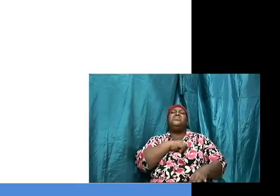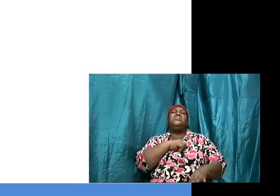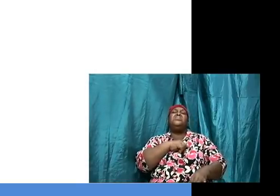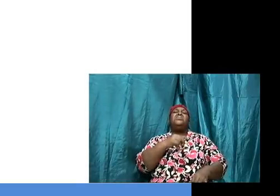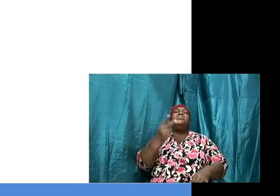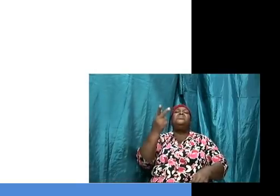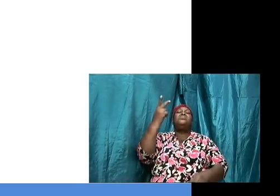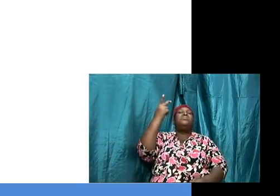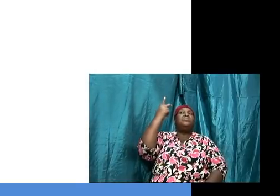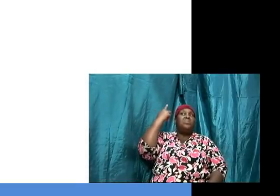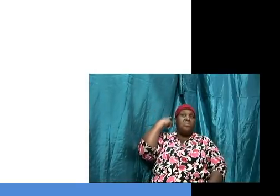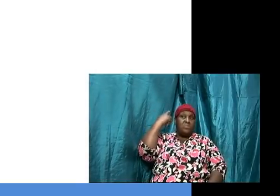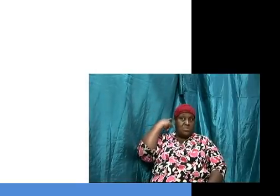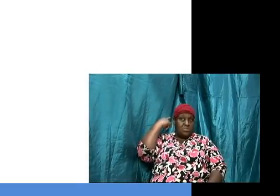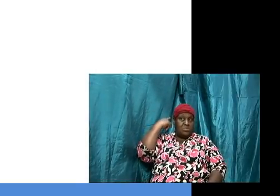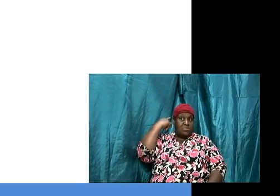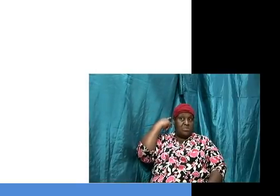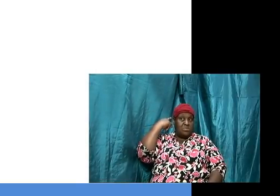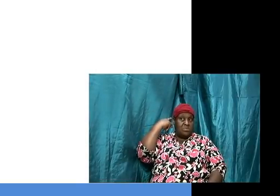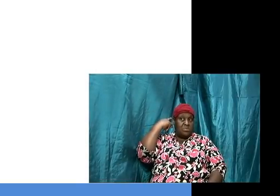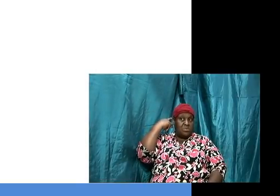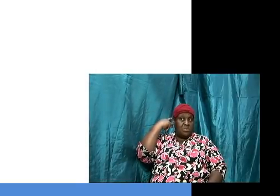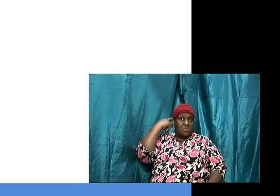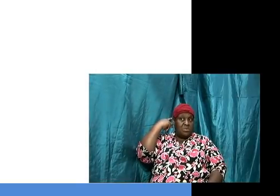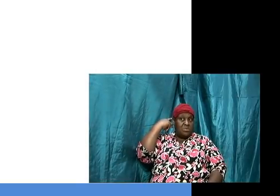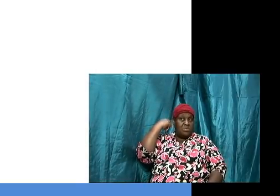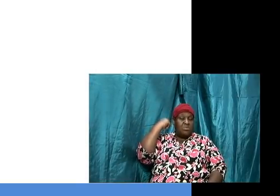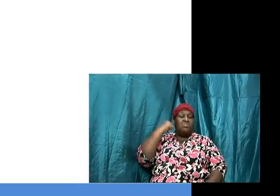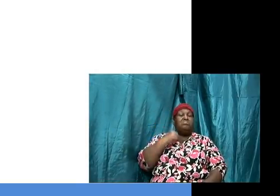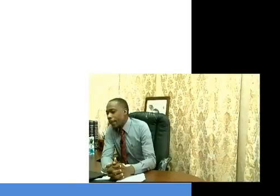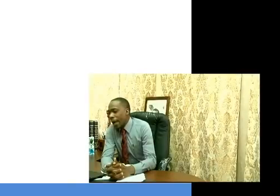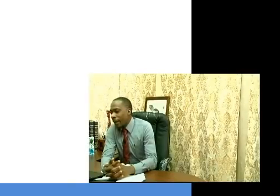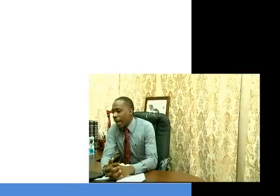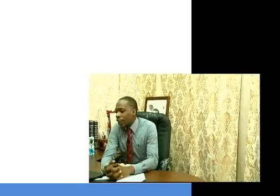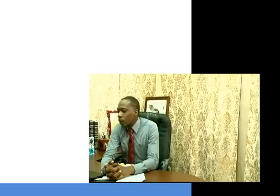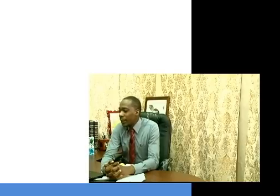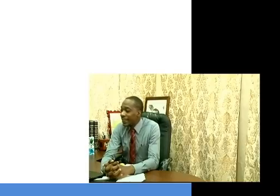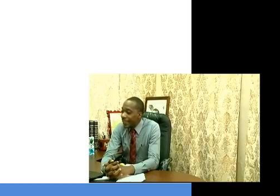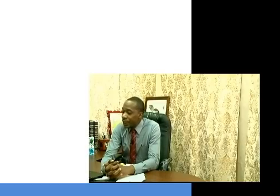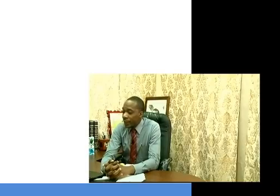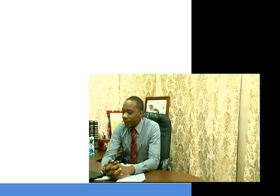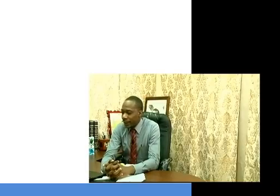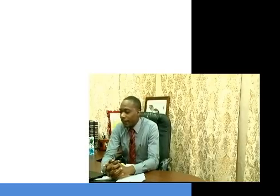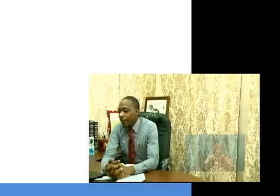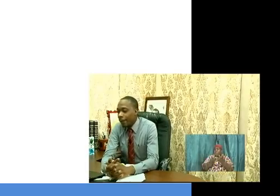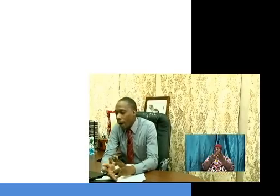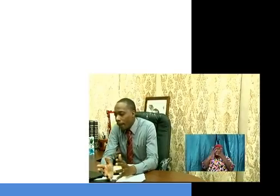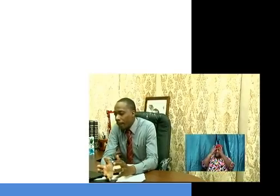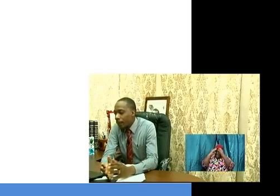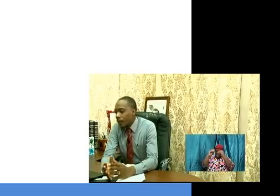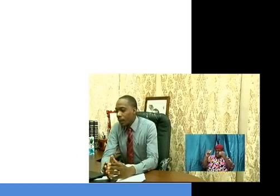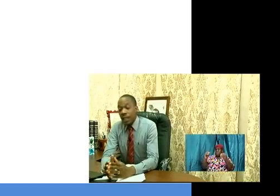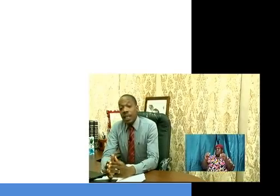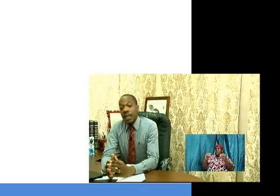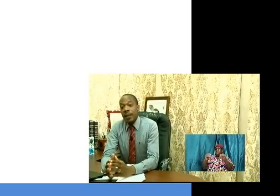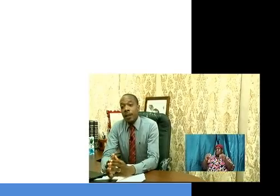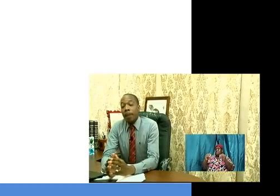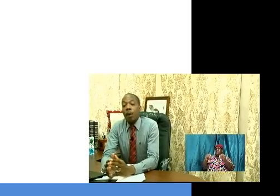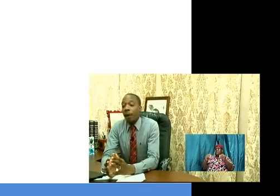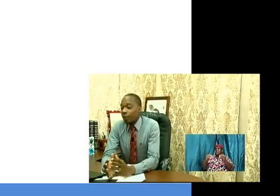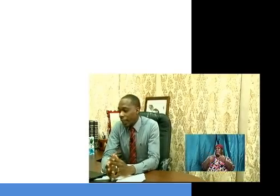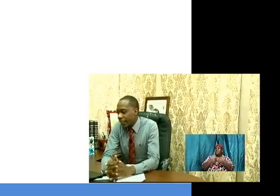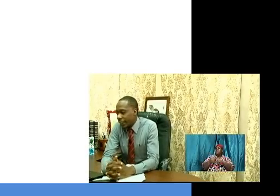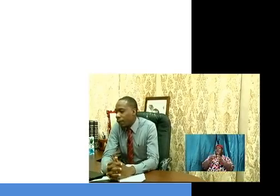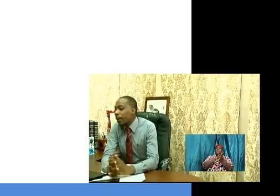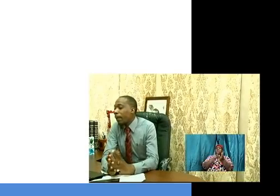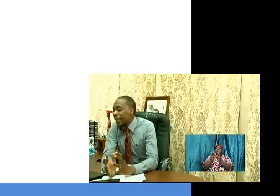to the basics. We go back to what the Bible actually teaches is from the book